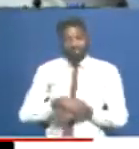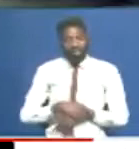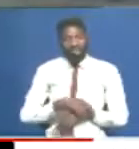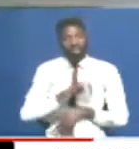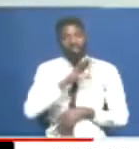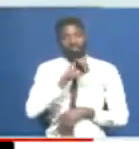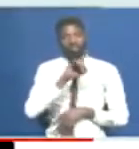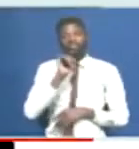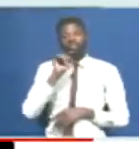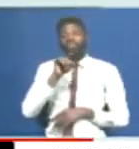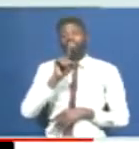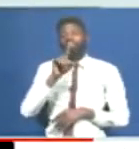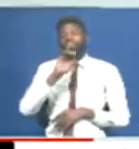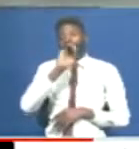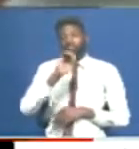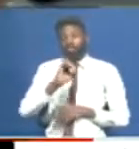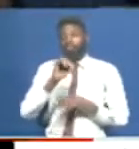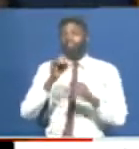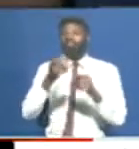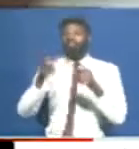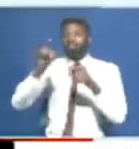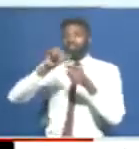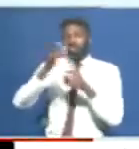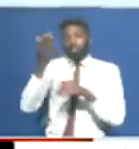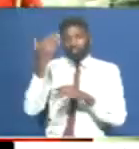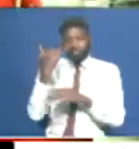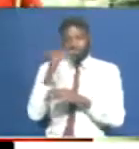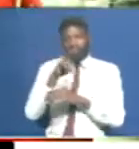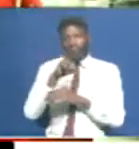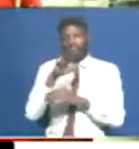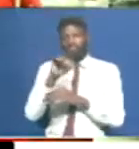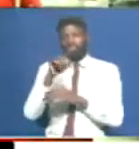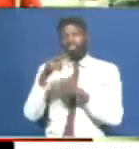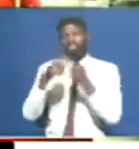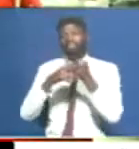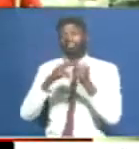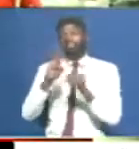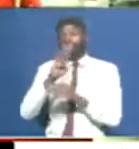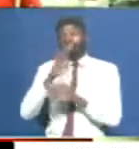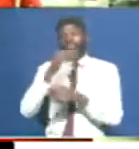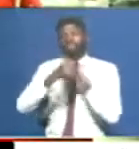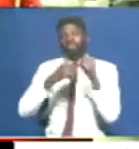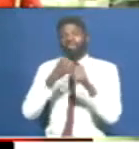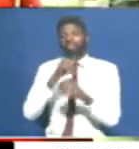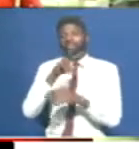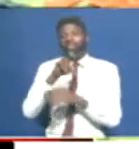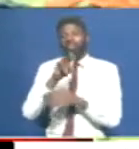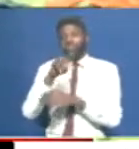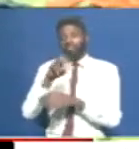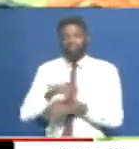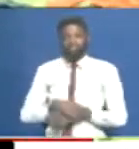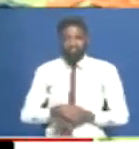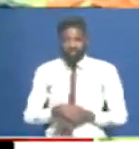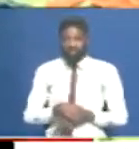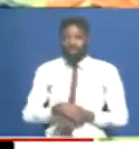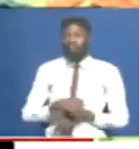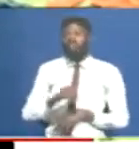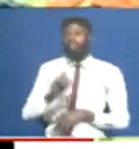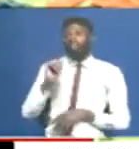to 25.7 billion shillings a year earlier. Currently, Kenya's textile and apparel industry